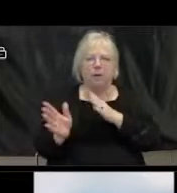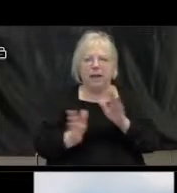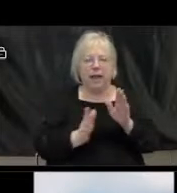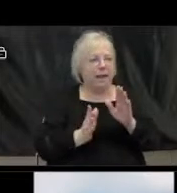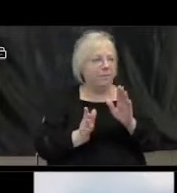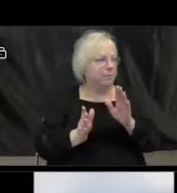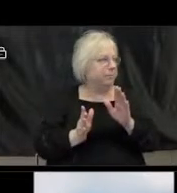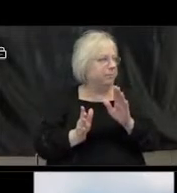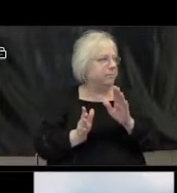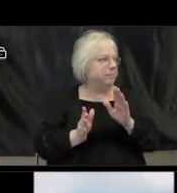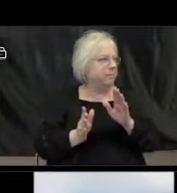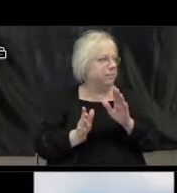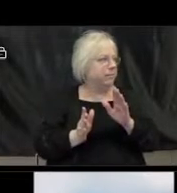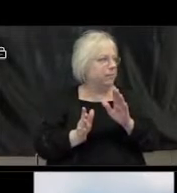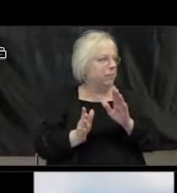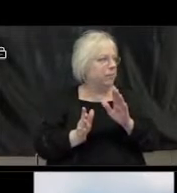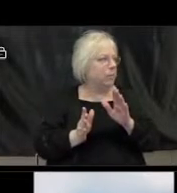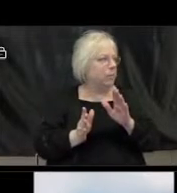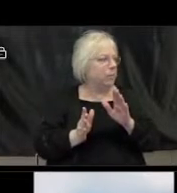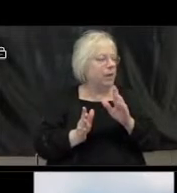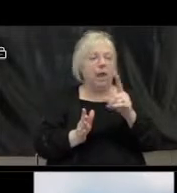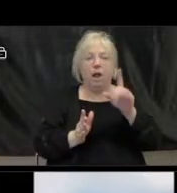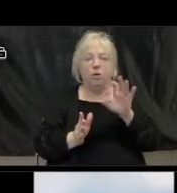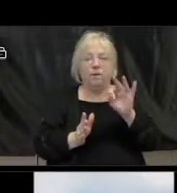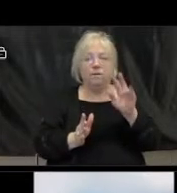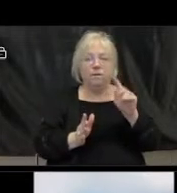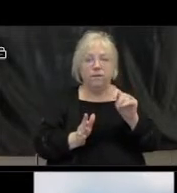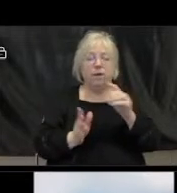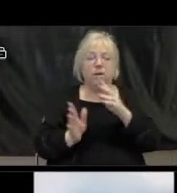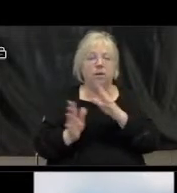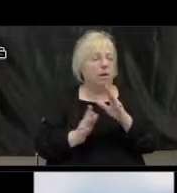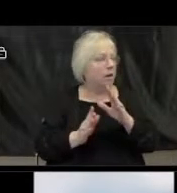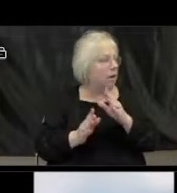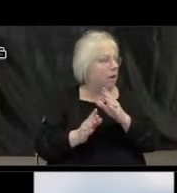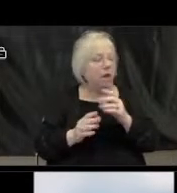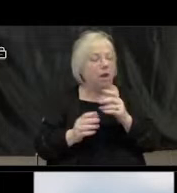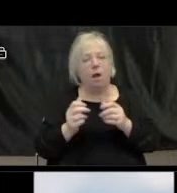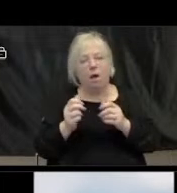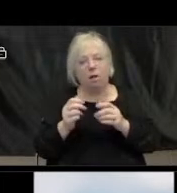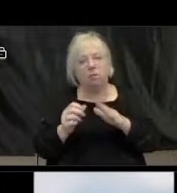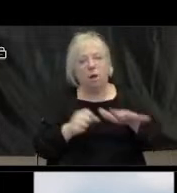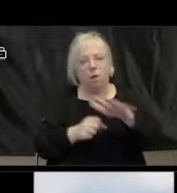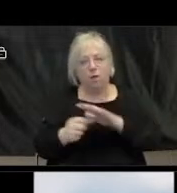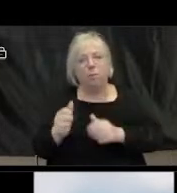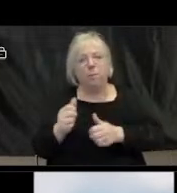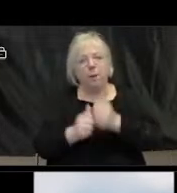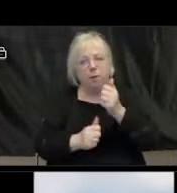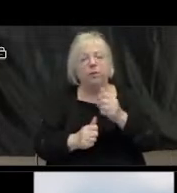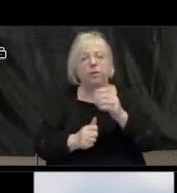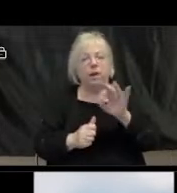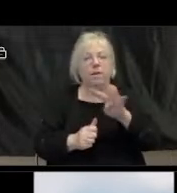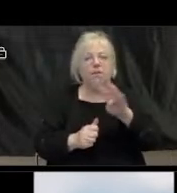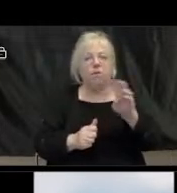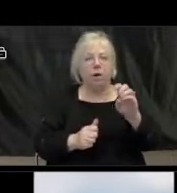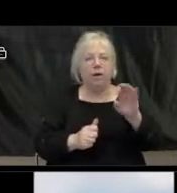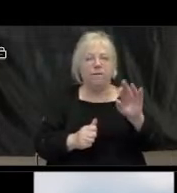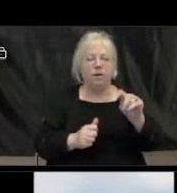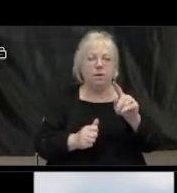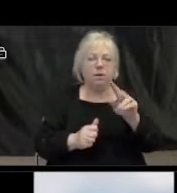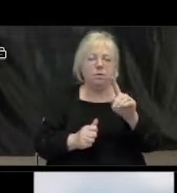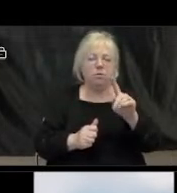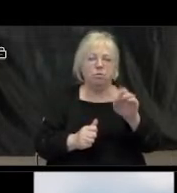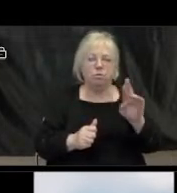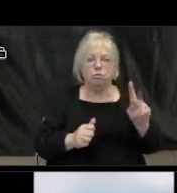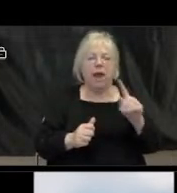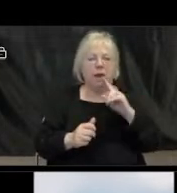keep the 100-foot buffer over the vast majority of that 40-acre tract that was approved in the conditional use permit